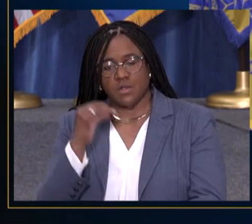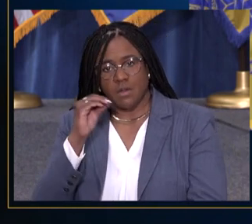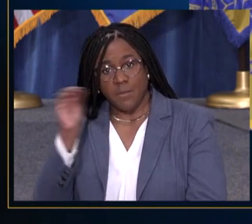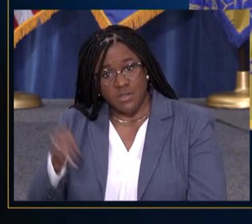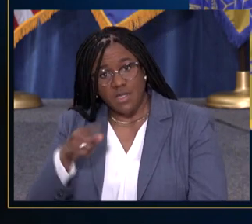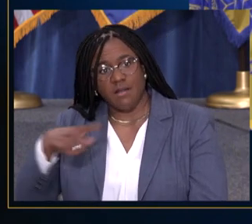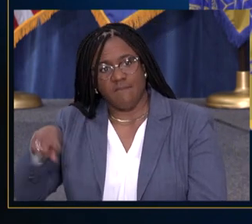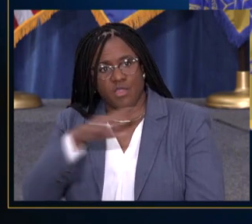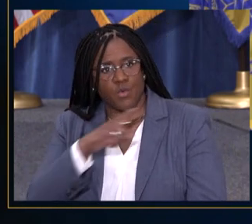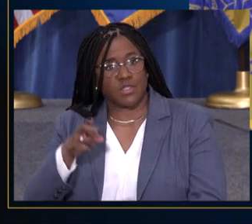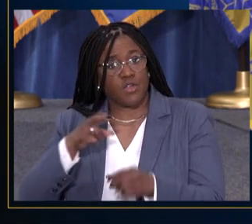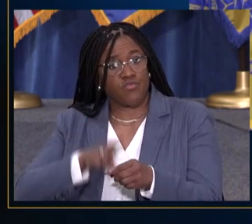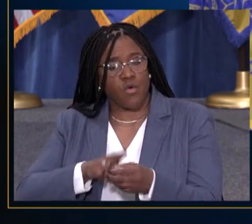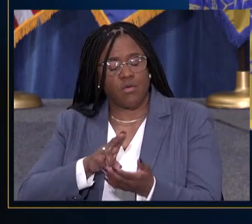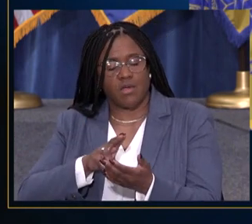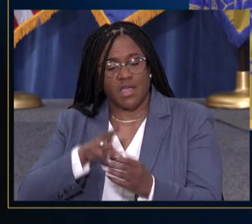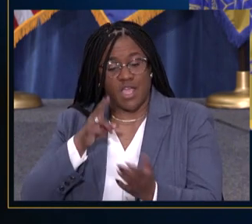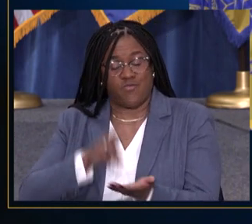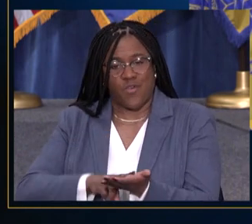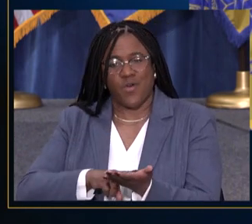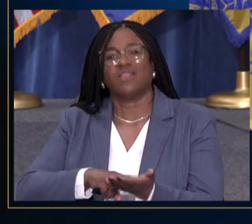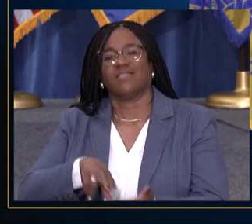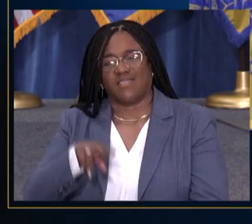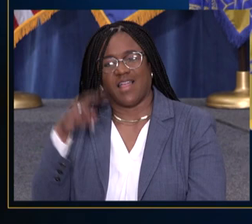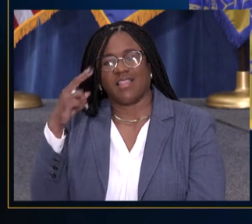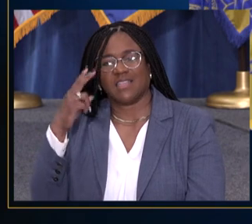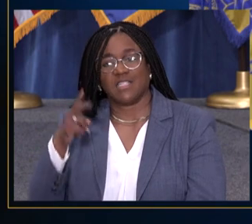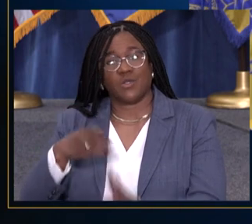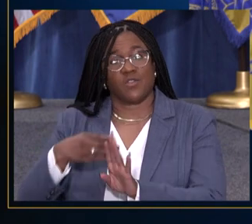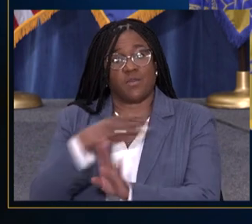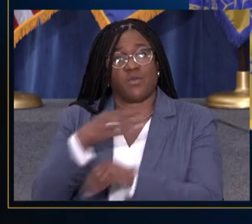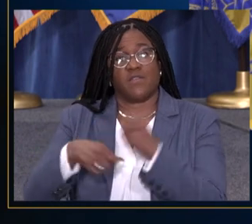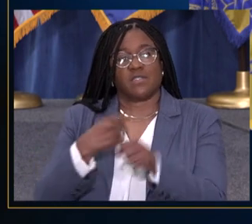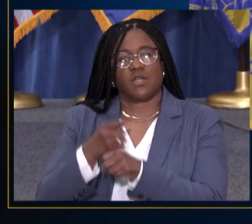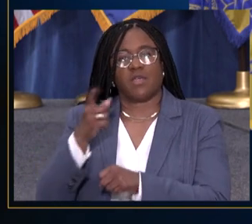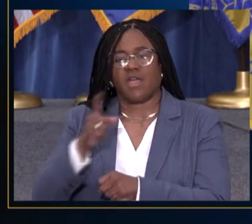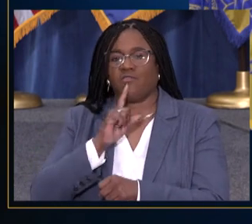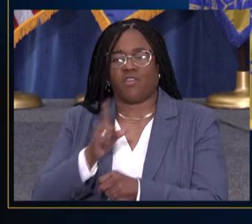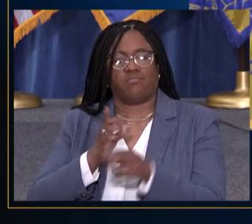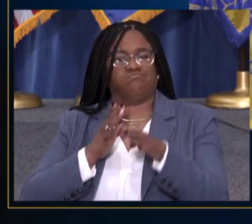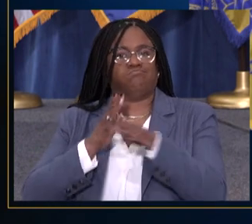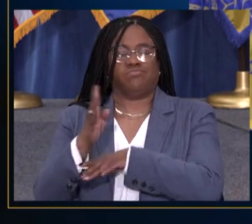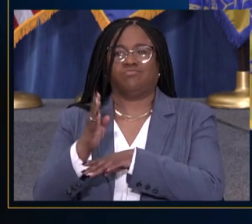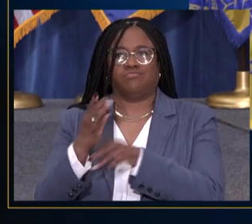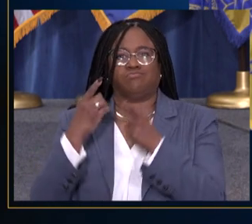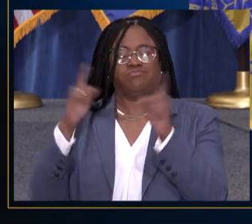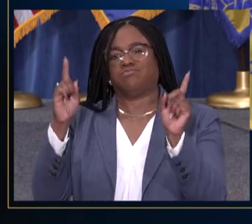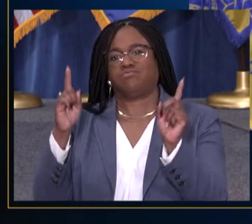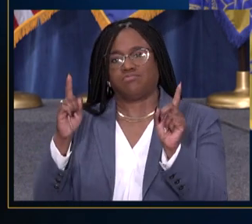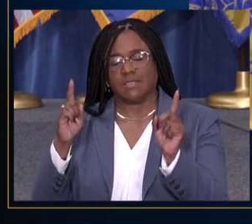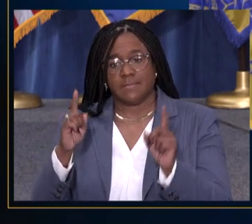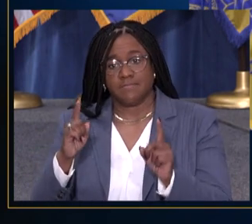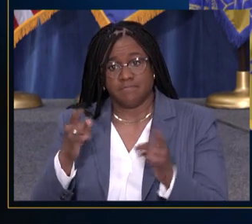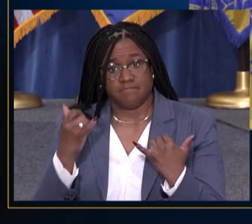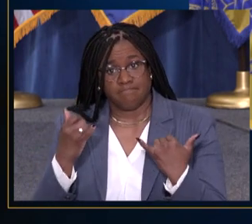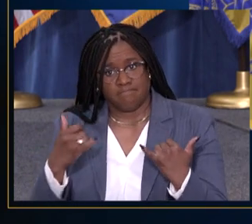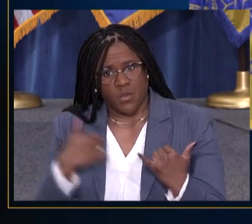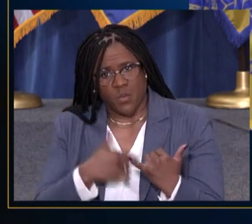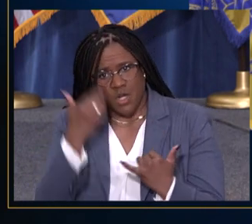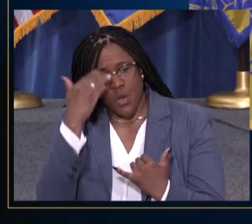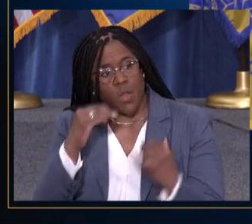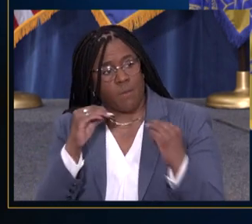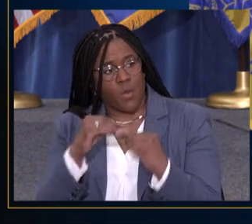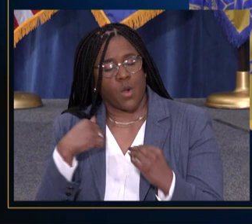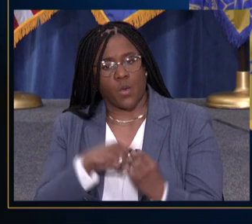enrolled, Latinos, over the previous year, they broke their own records in coming in as populations. So we know the more we reach